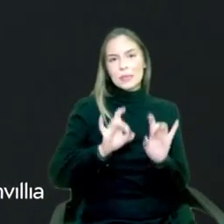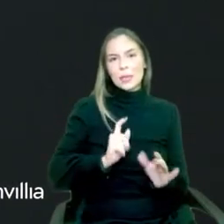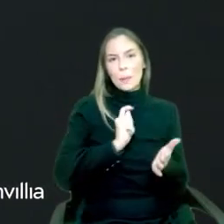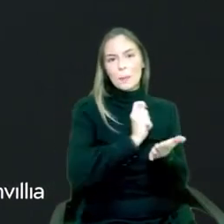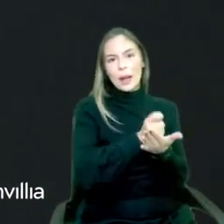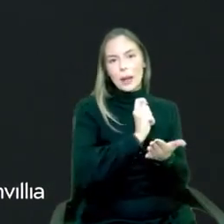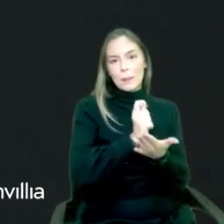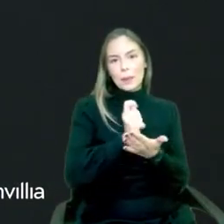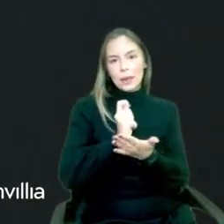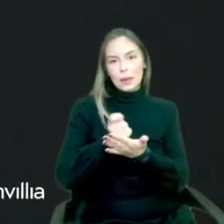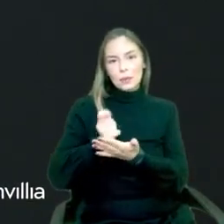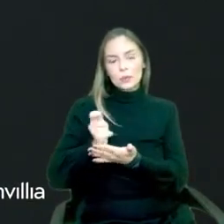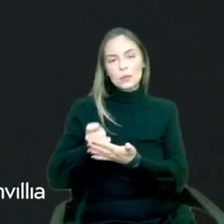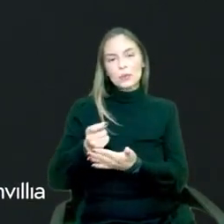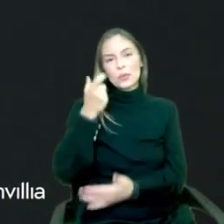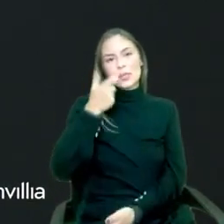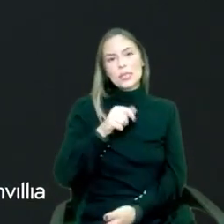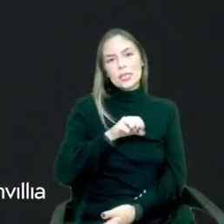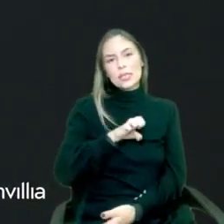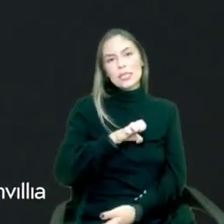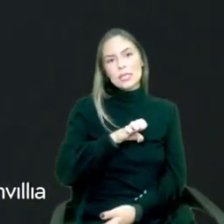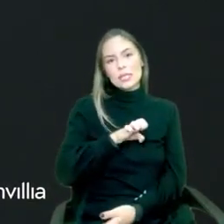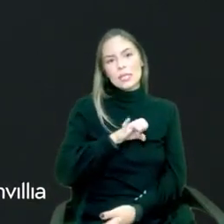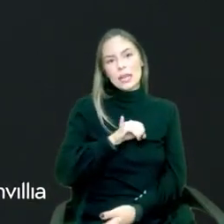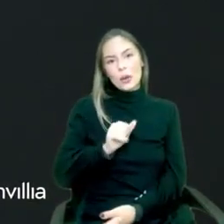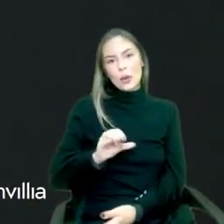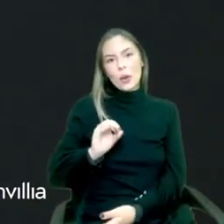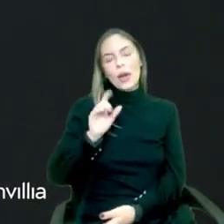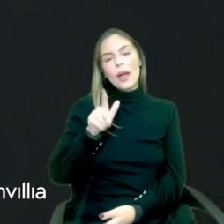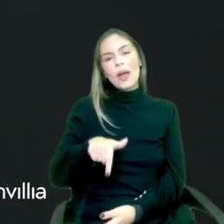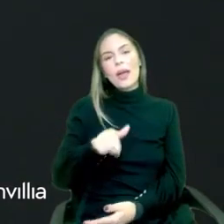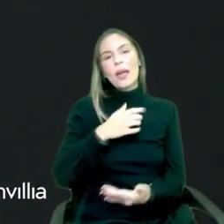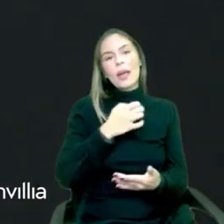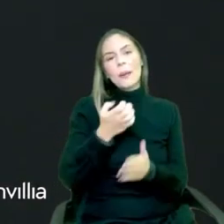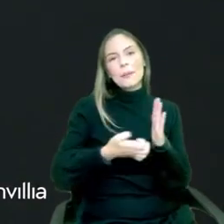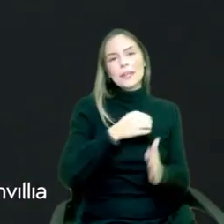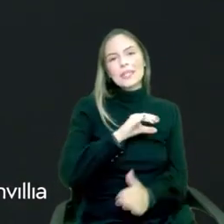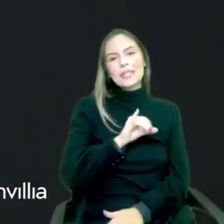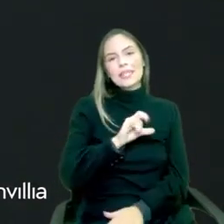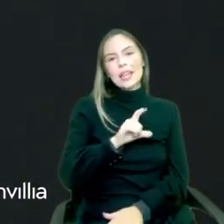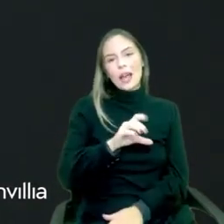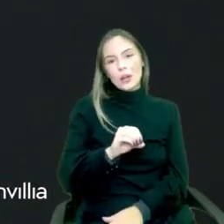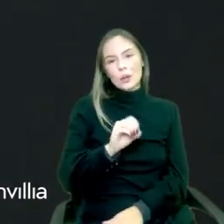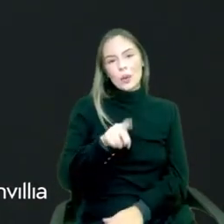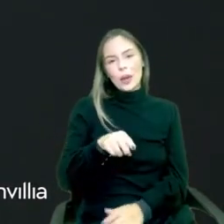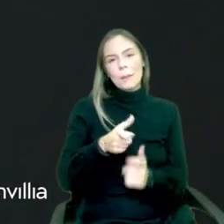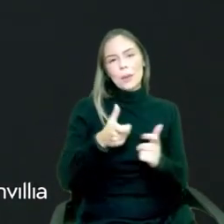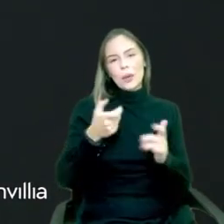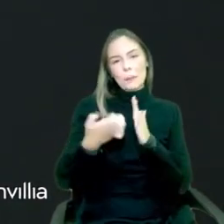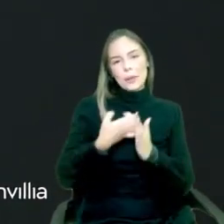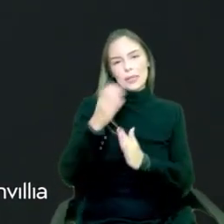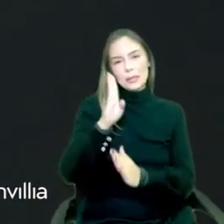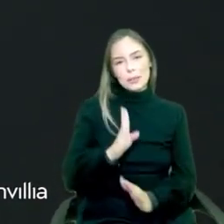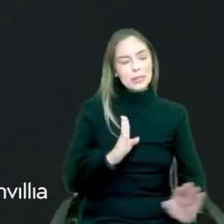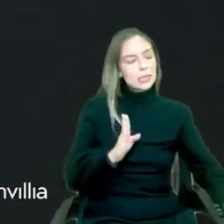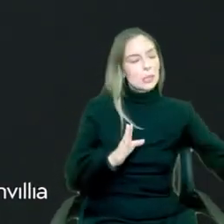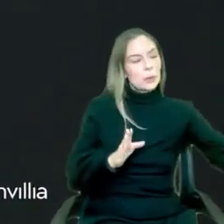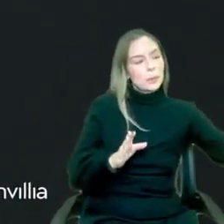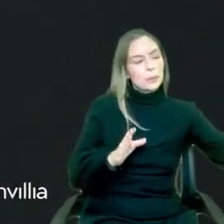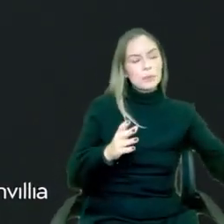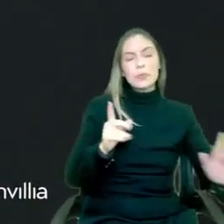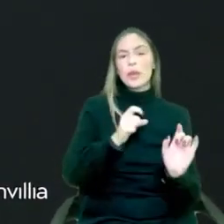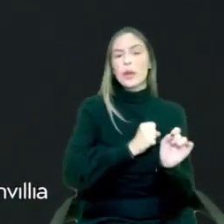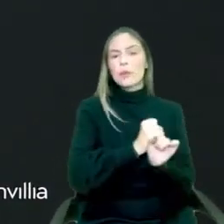of Cielo, for example, it's a big acquiring company in Brazil. For the last 4 years, I had the opportunity to lead